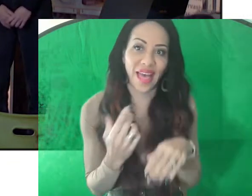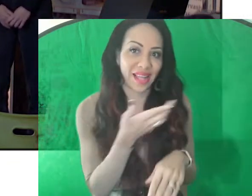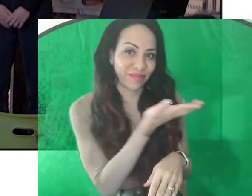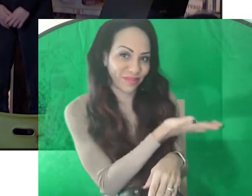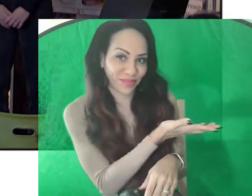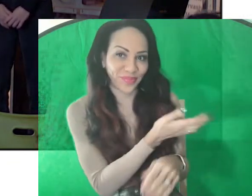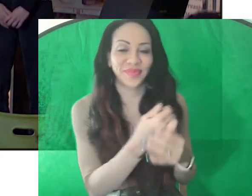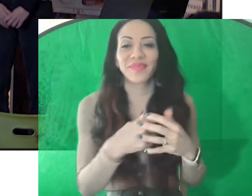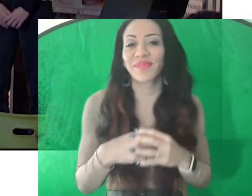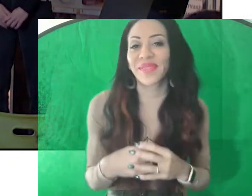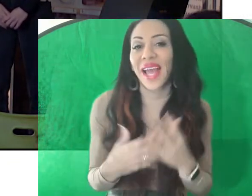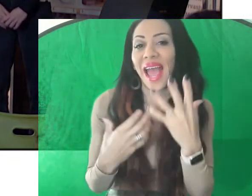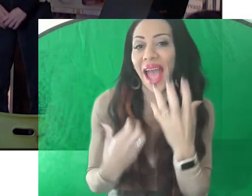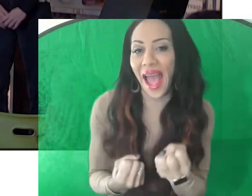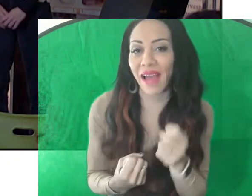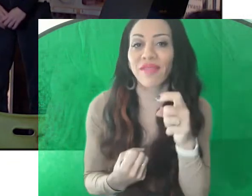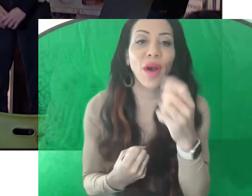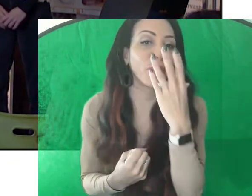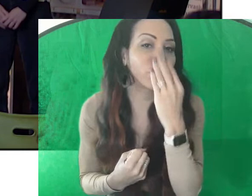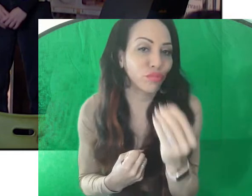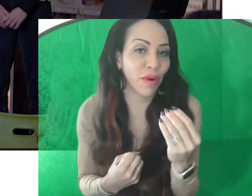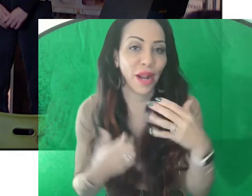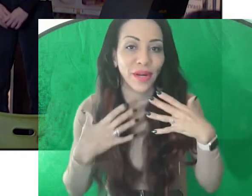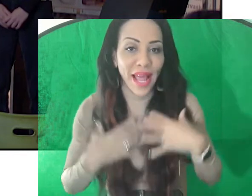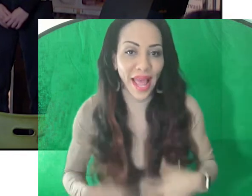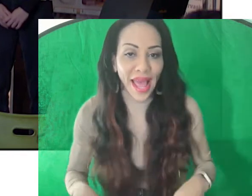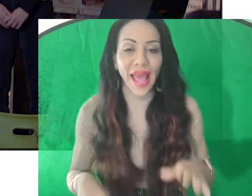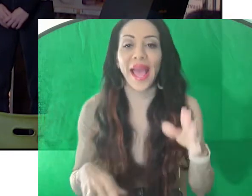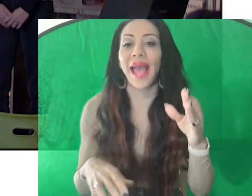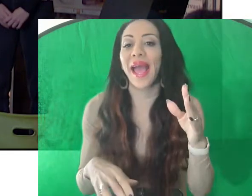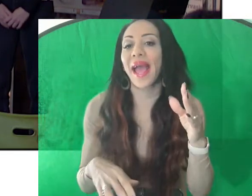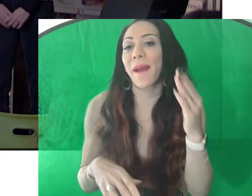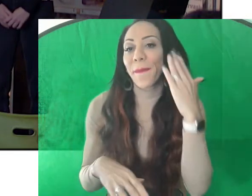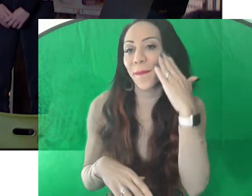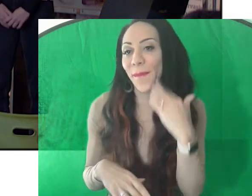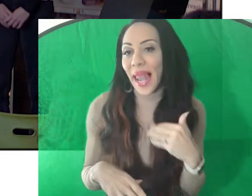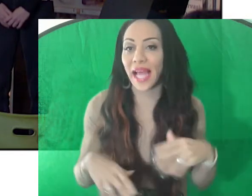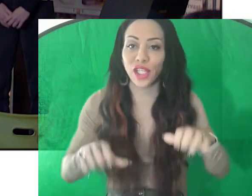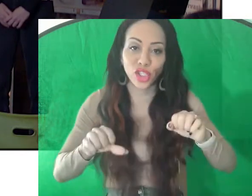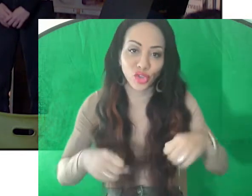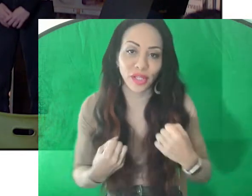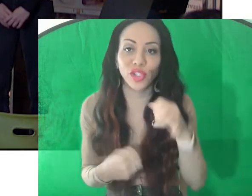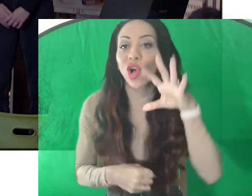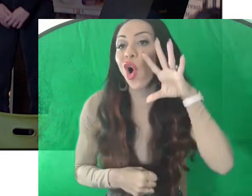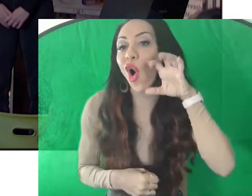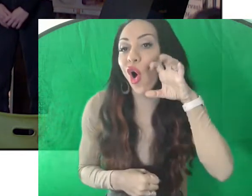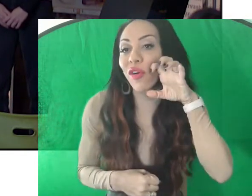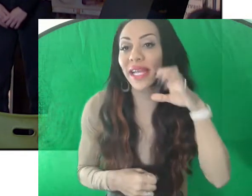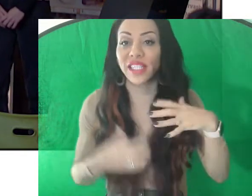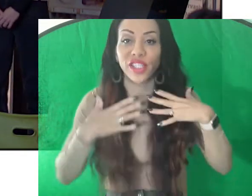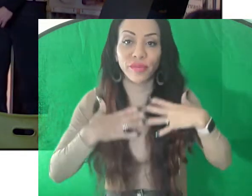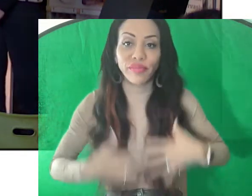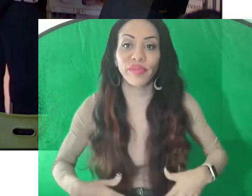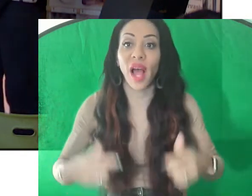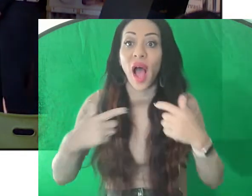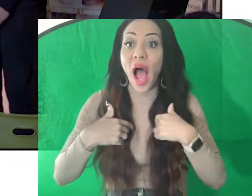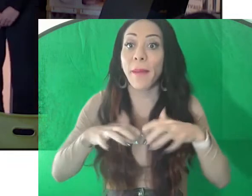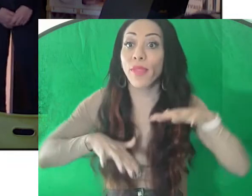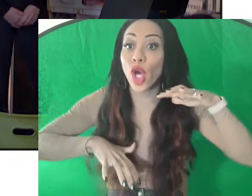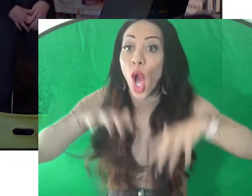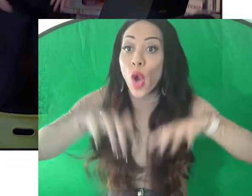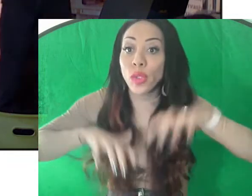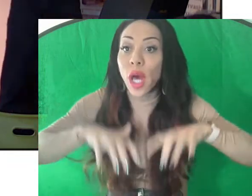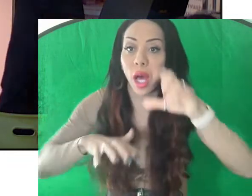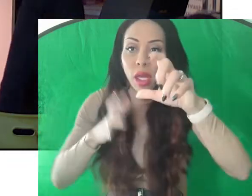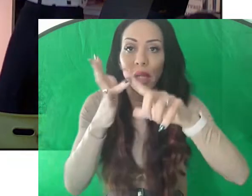I have brown hair. I am wearing black trousers, orange t-shirt, and I am the code part of Move and Code. Great, yeah,